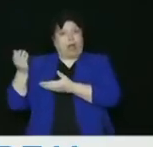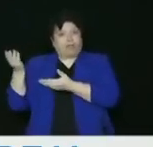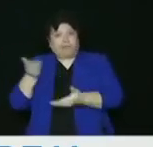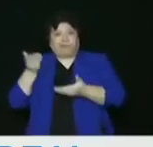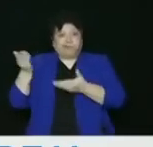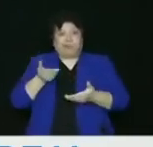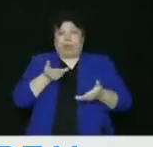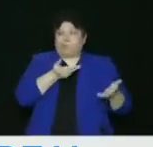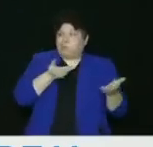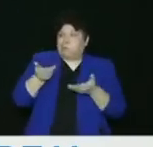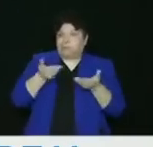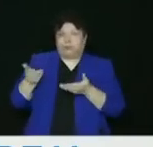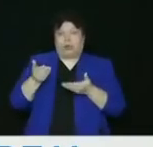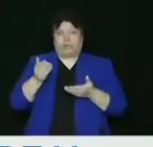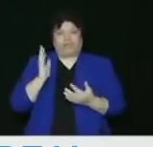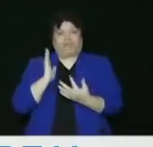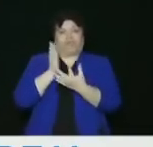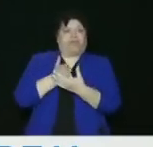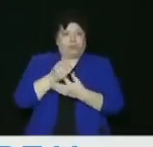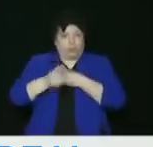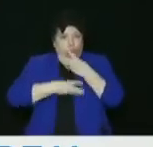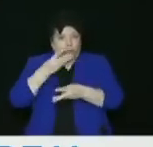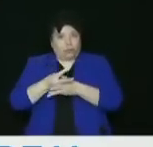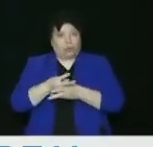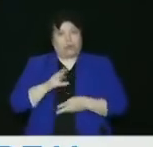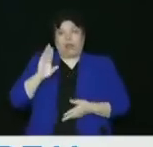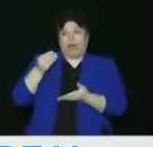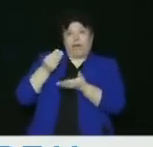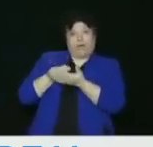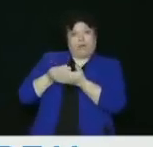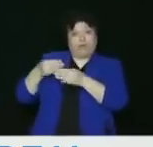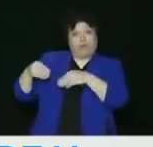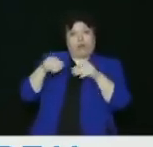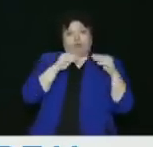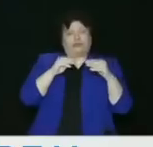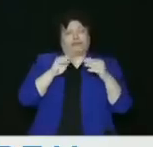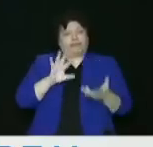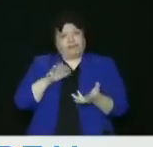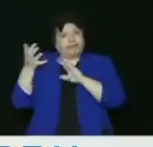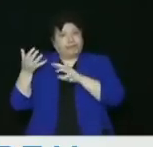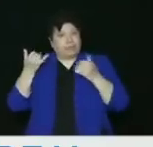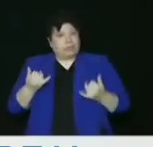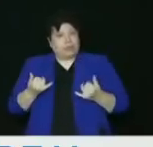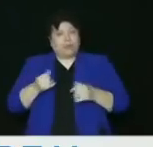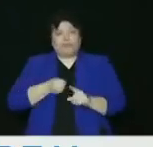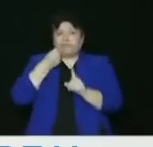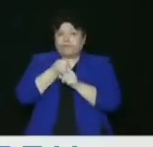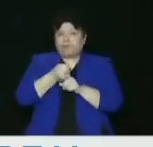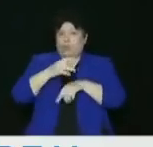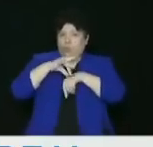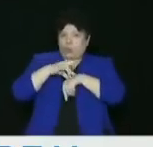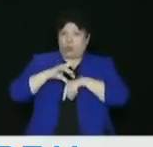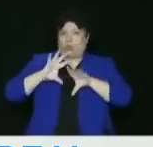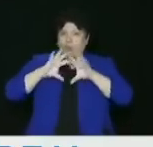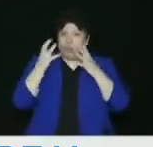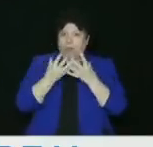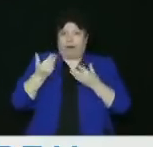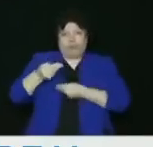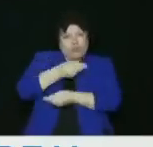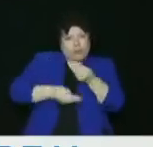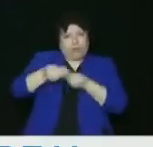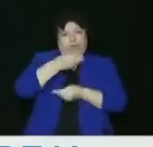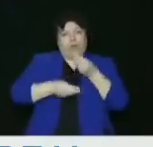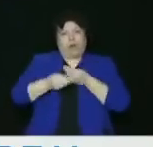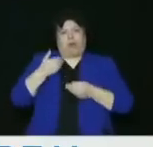and it has shaken financial markets. The war in Ukraine is having a heavy impact on global trade and the price of things we all rely